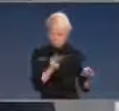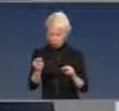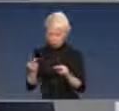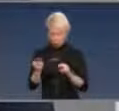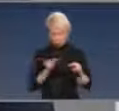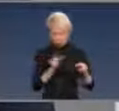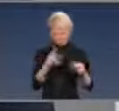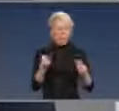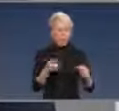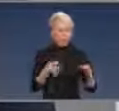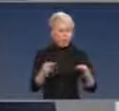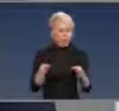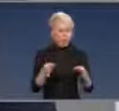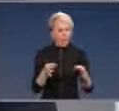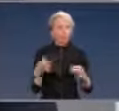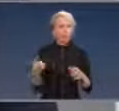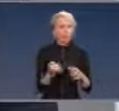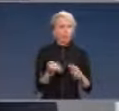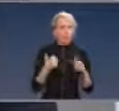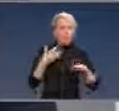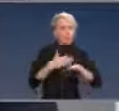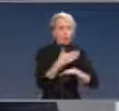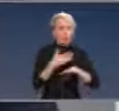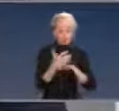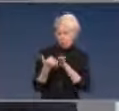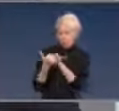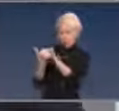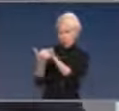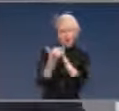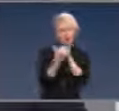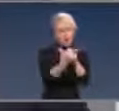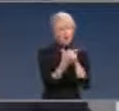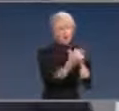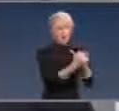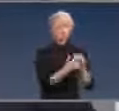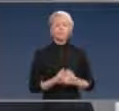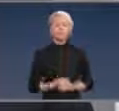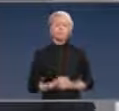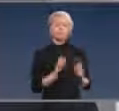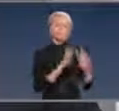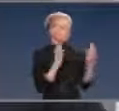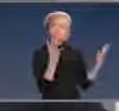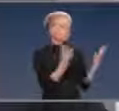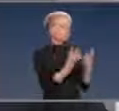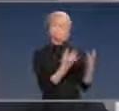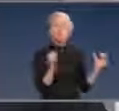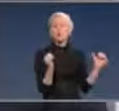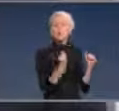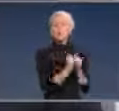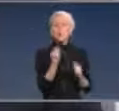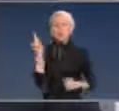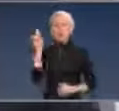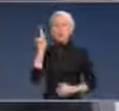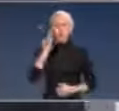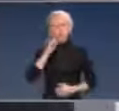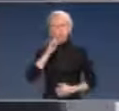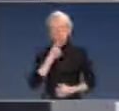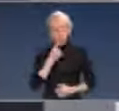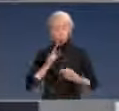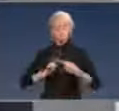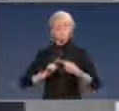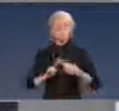and the cooperation to achieve that, and that was reinforced today. Also, I want to stress that all other